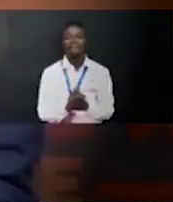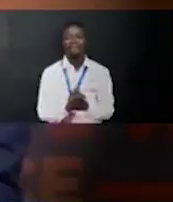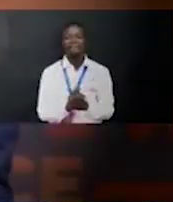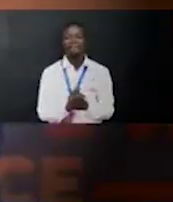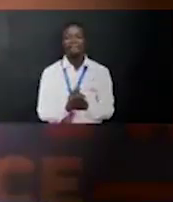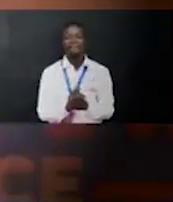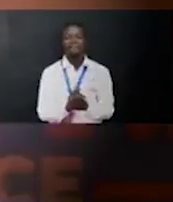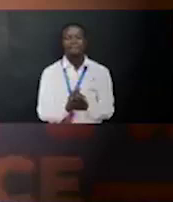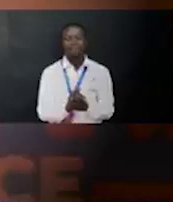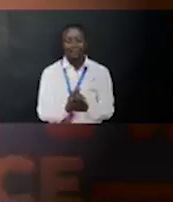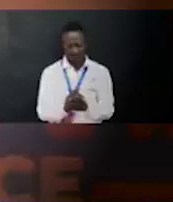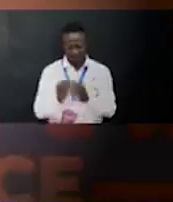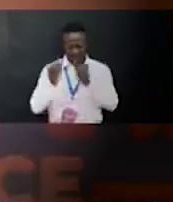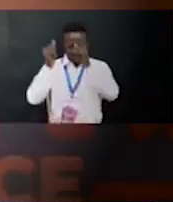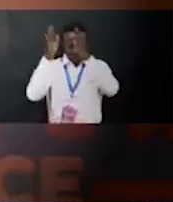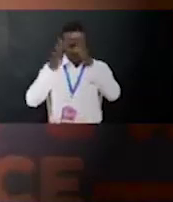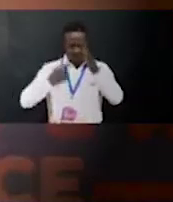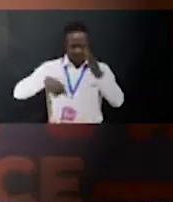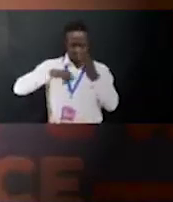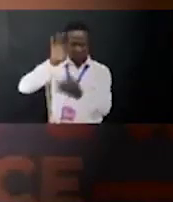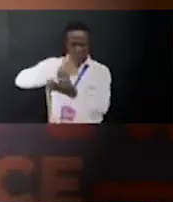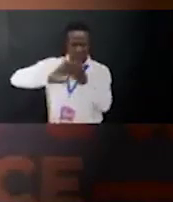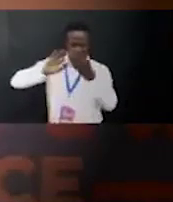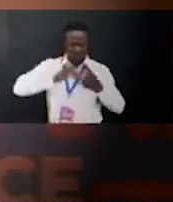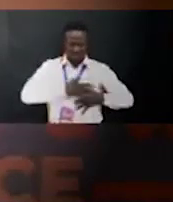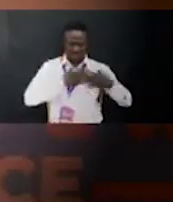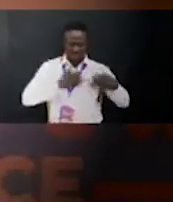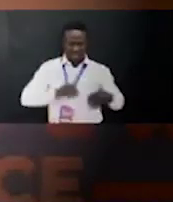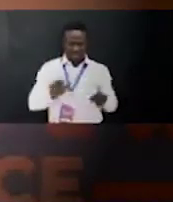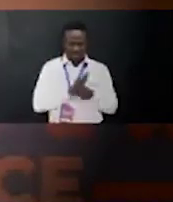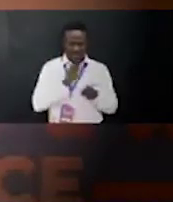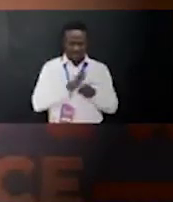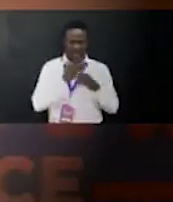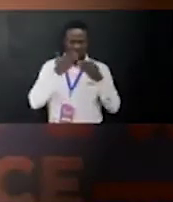We come before you with our hearts full of praise and thanks.